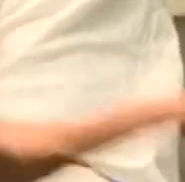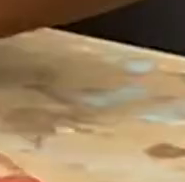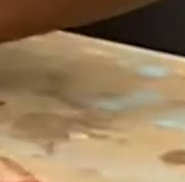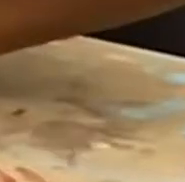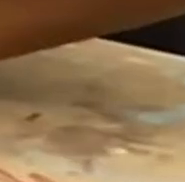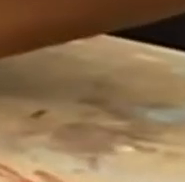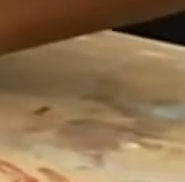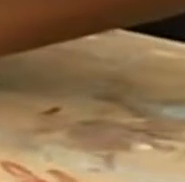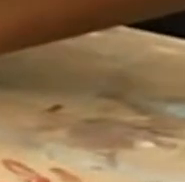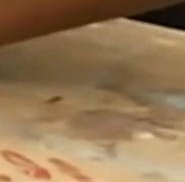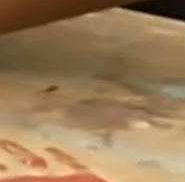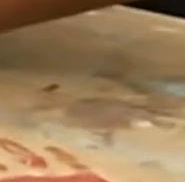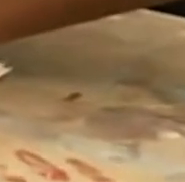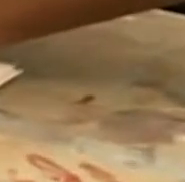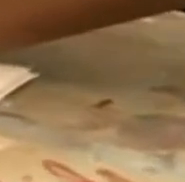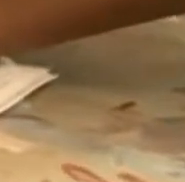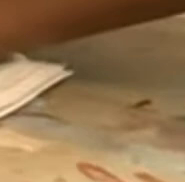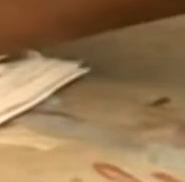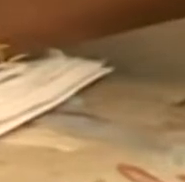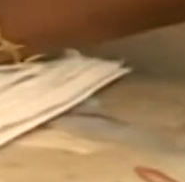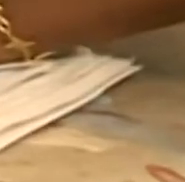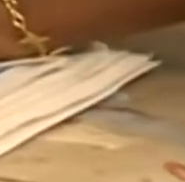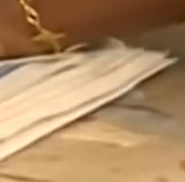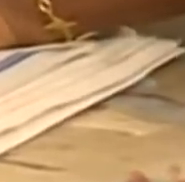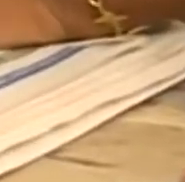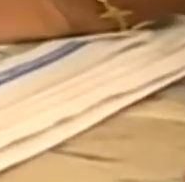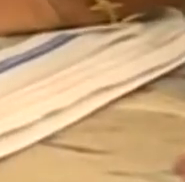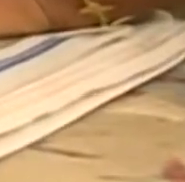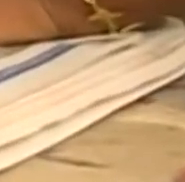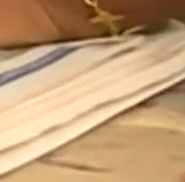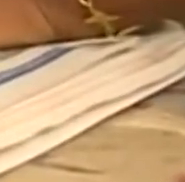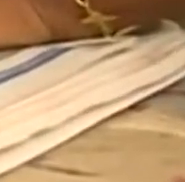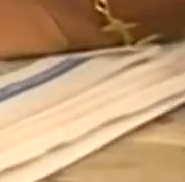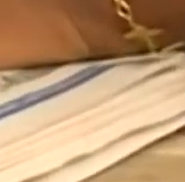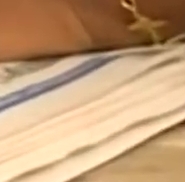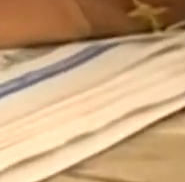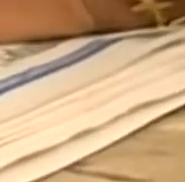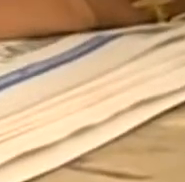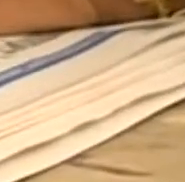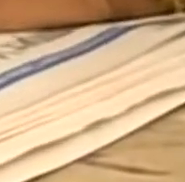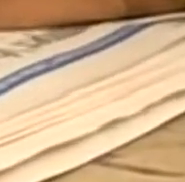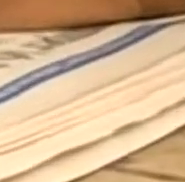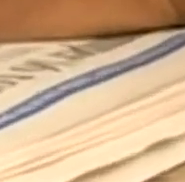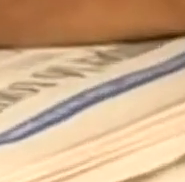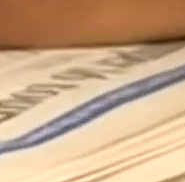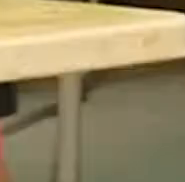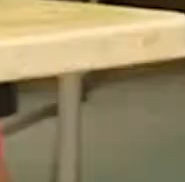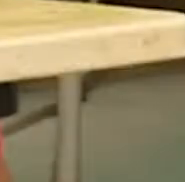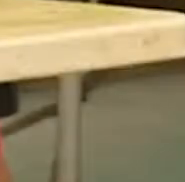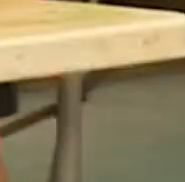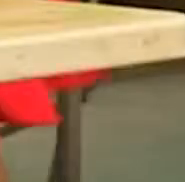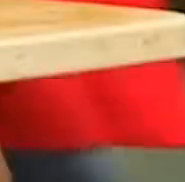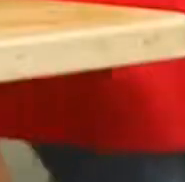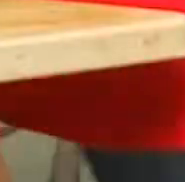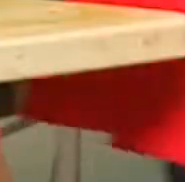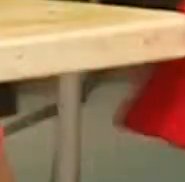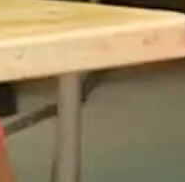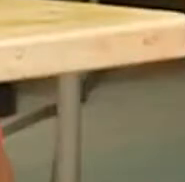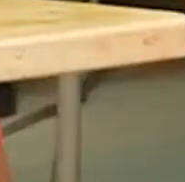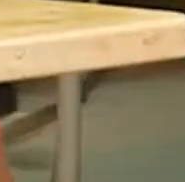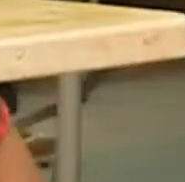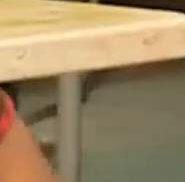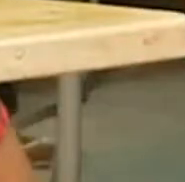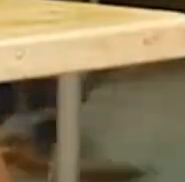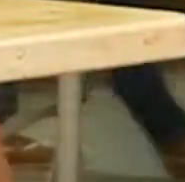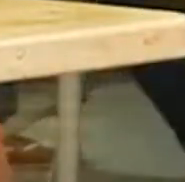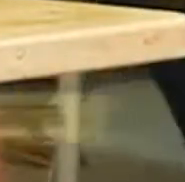pushed the seeds out. Huh. Every Saturday morning, that's a day I've volunteered myself with my